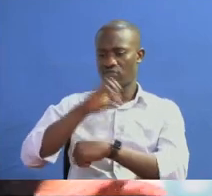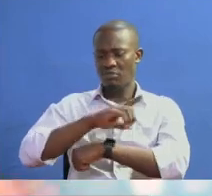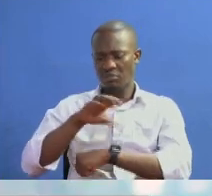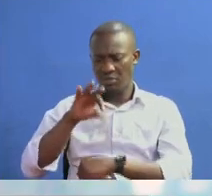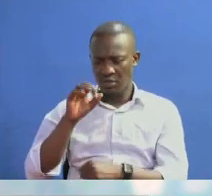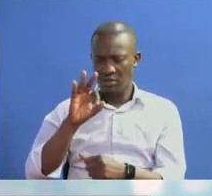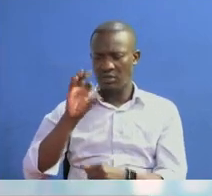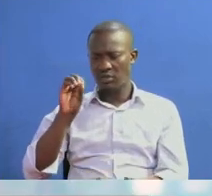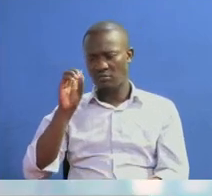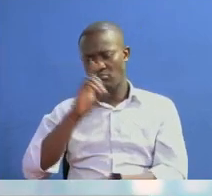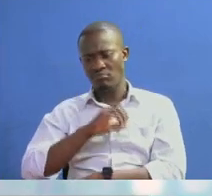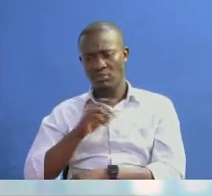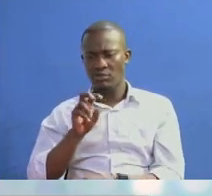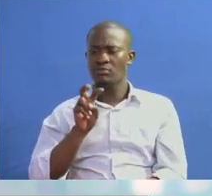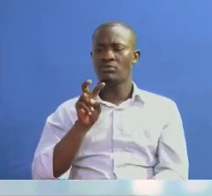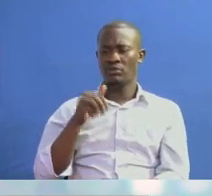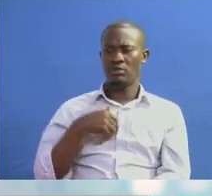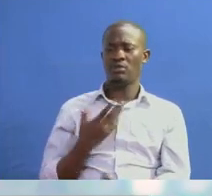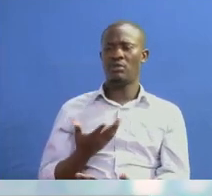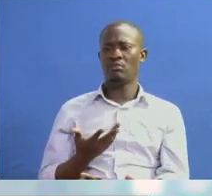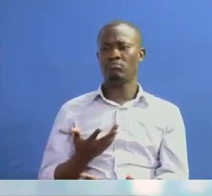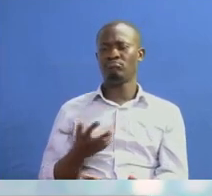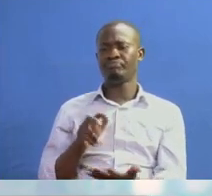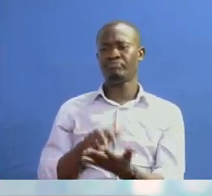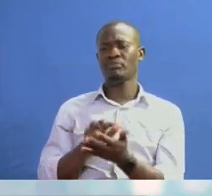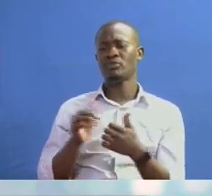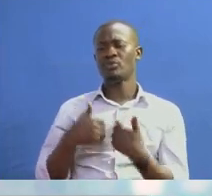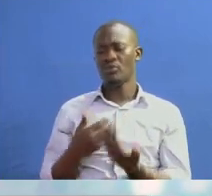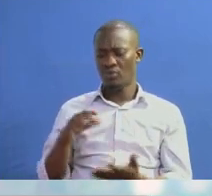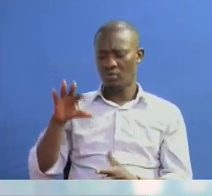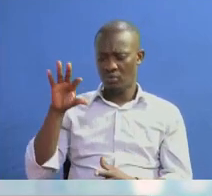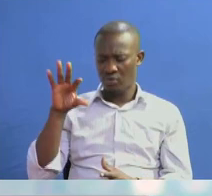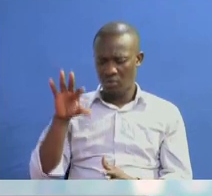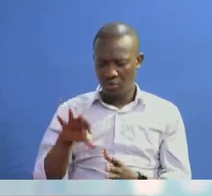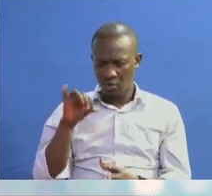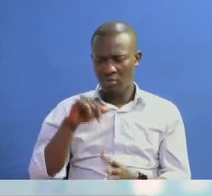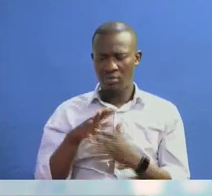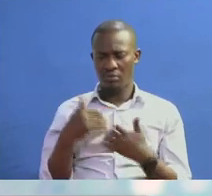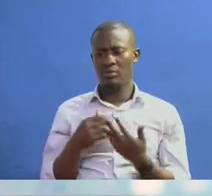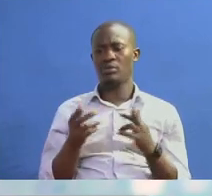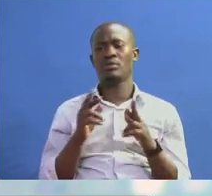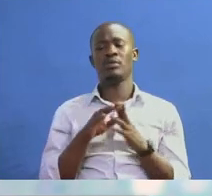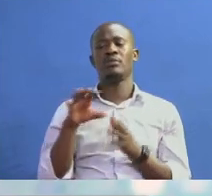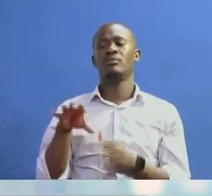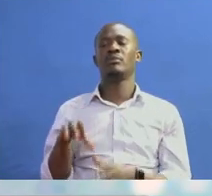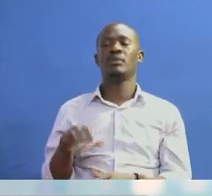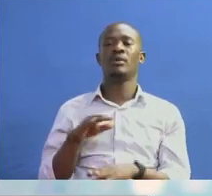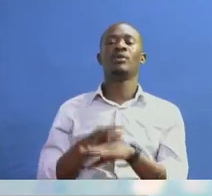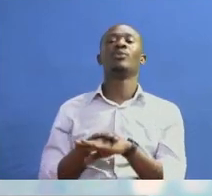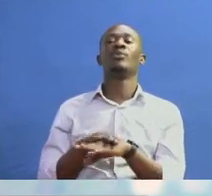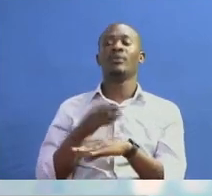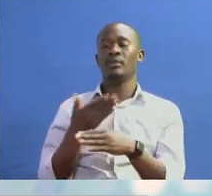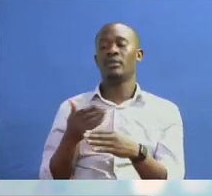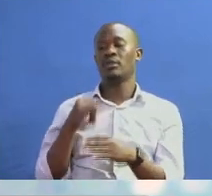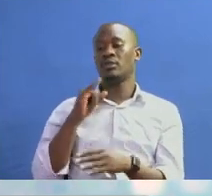30 days, do the math. You will see the results like you are harvesting it and there is ready market. The good thing is there is ready